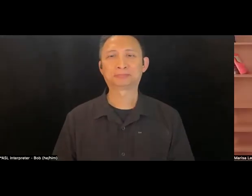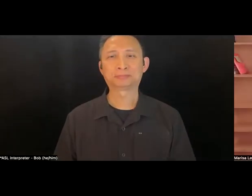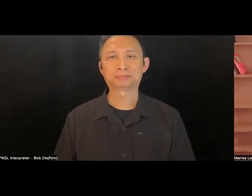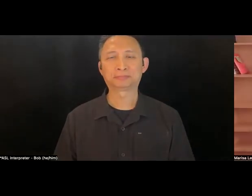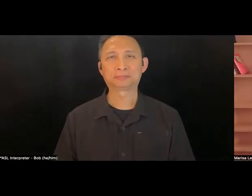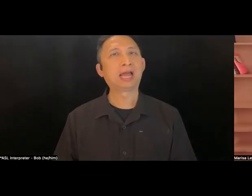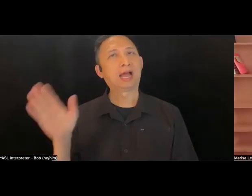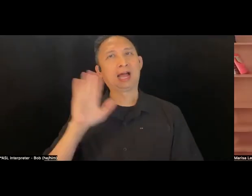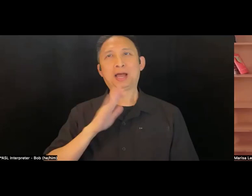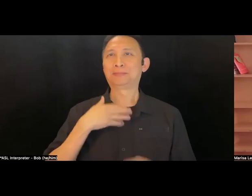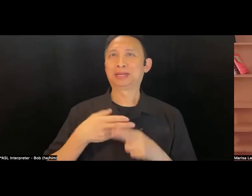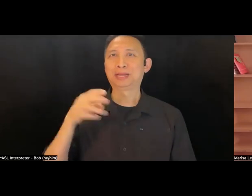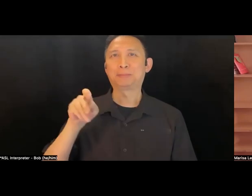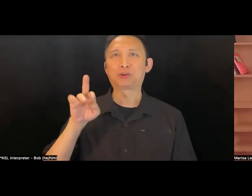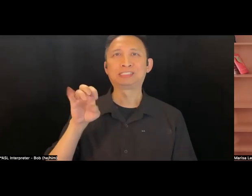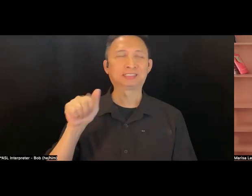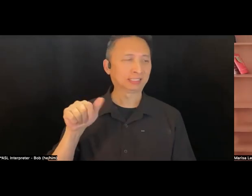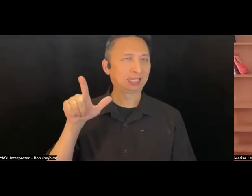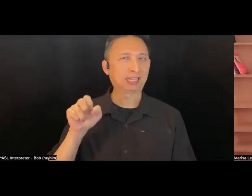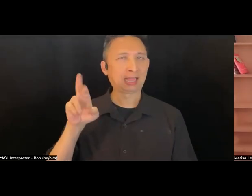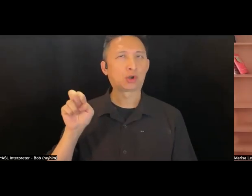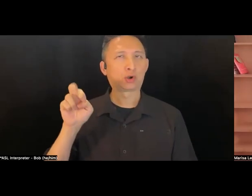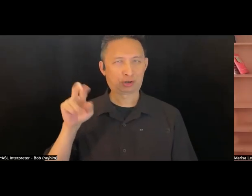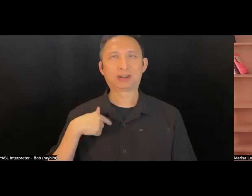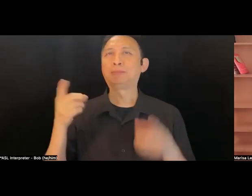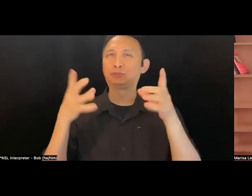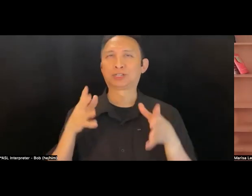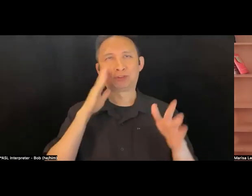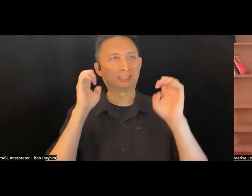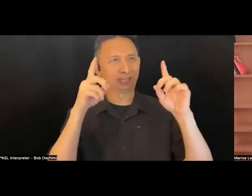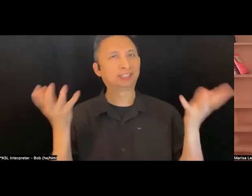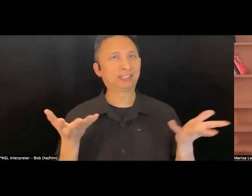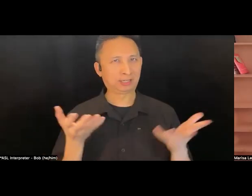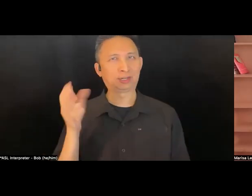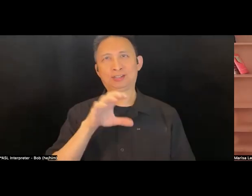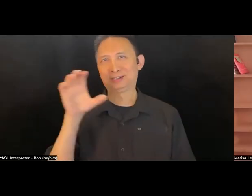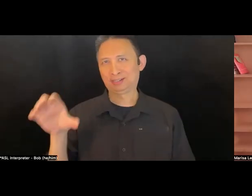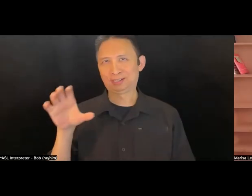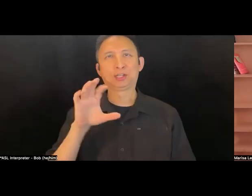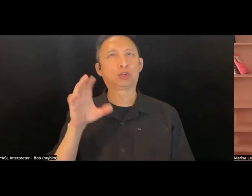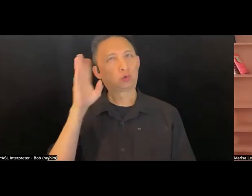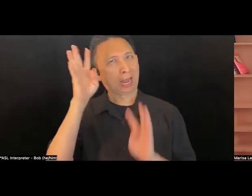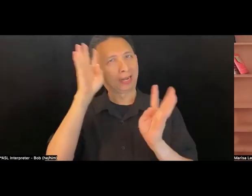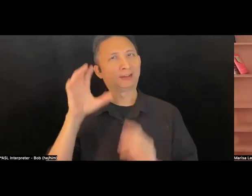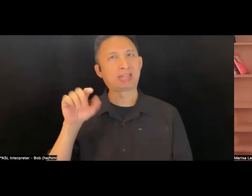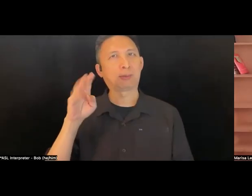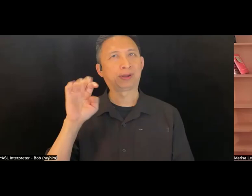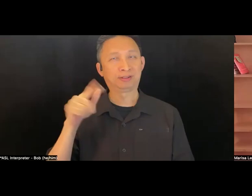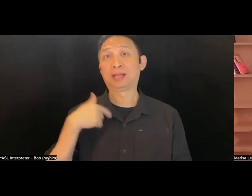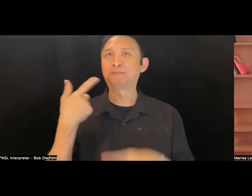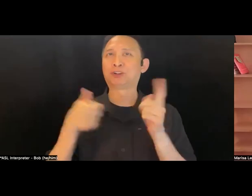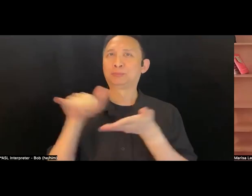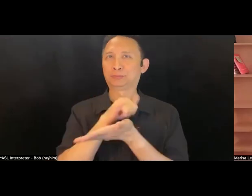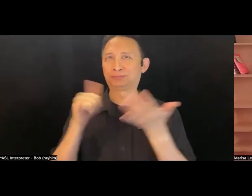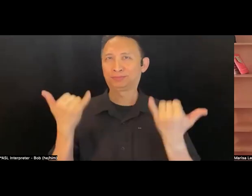My name is Marie Soler, and I'm the Director of Education at Creative Capital. I'm joining you from the Creative Capital office in New York City.